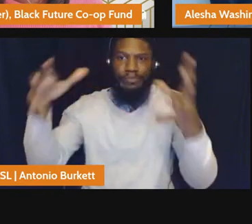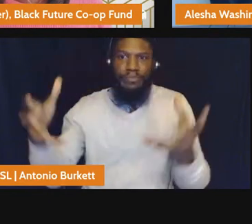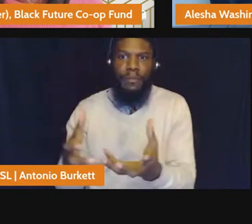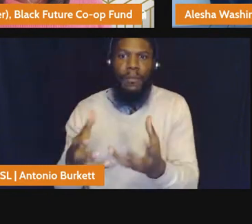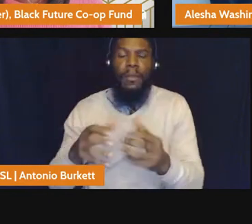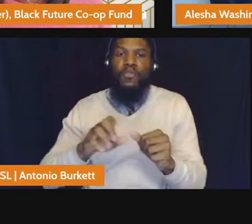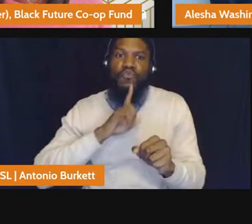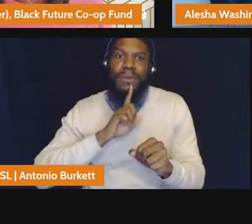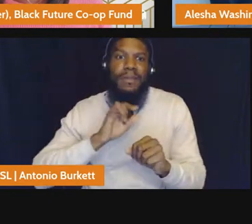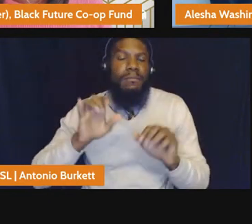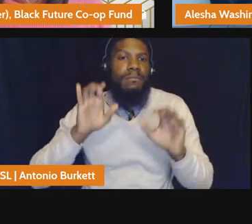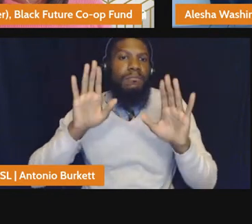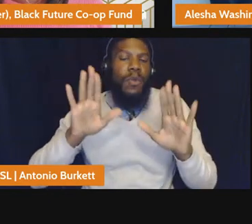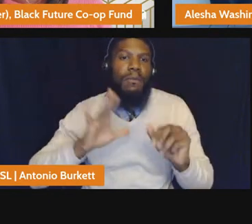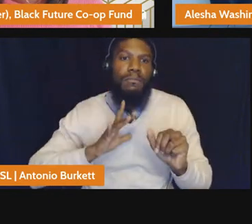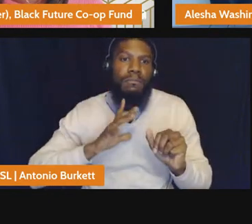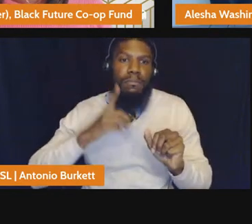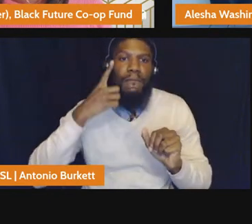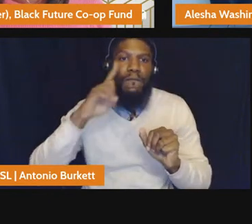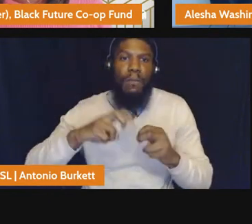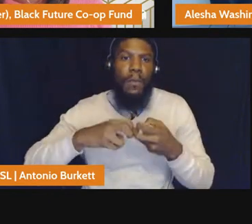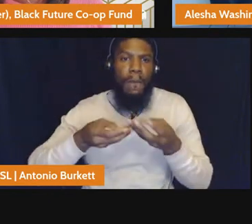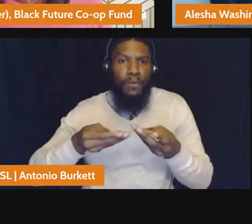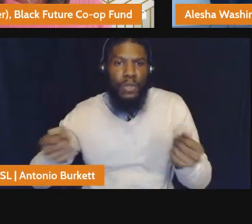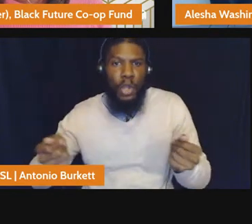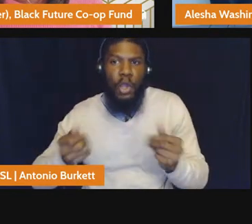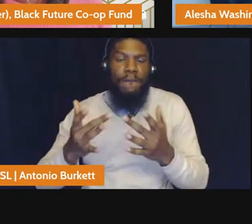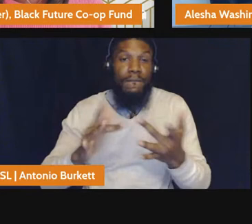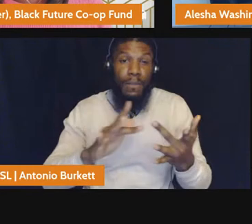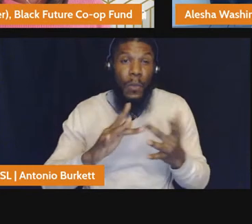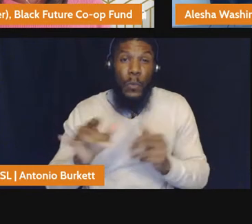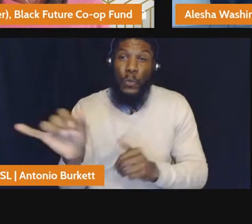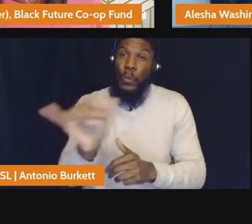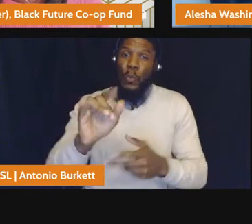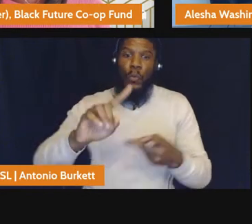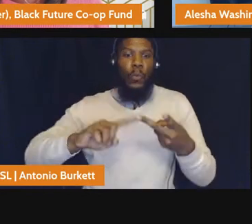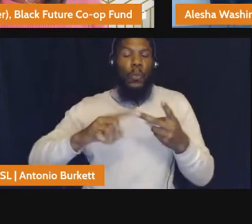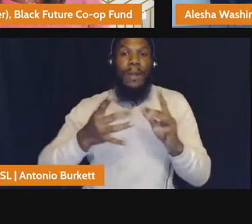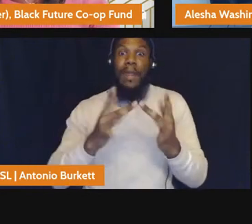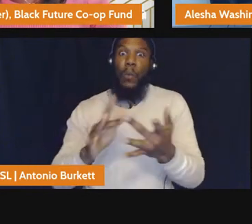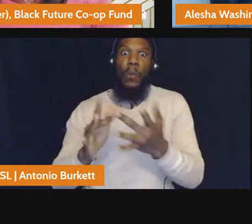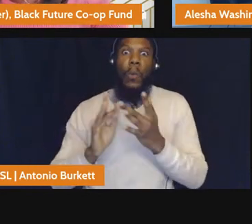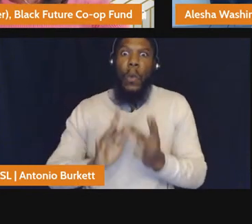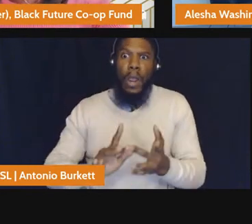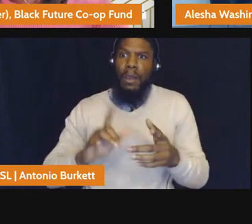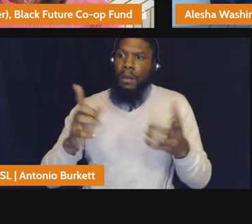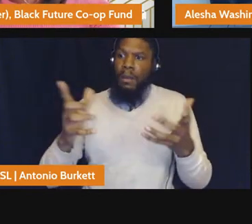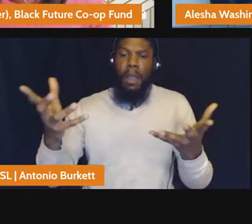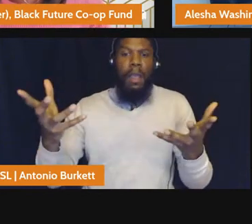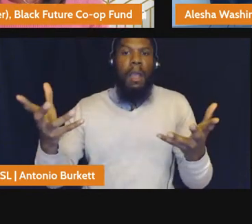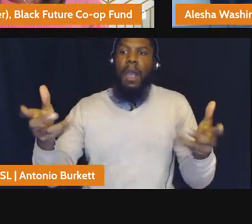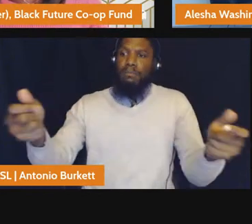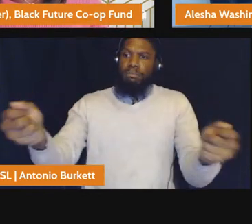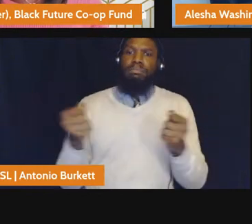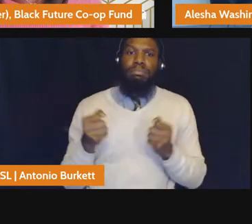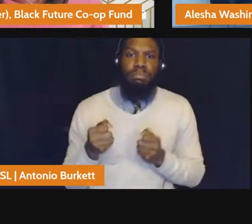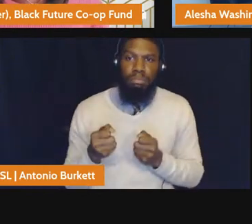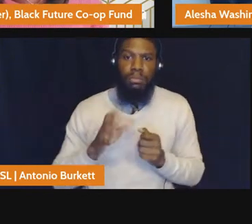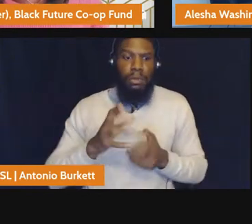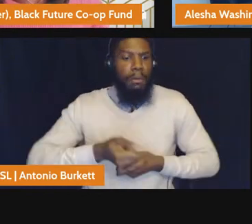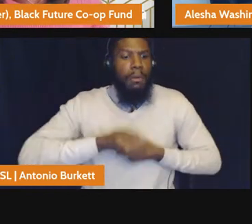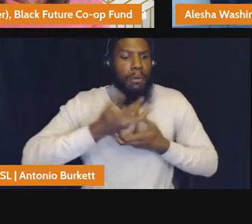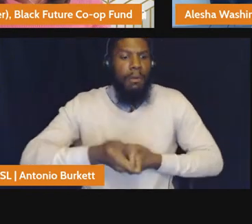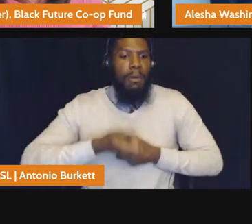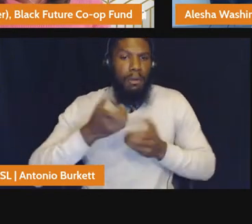problem solve, and also network and actually bring that type of voice into the foundation, that community-led voice into the